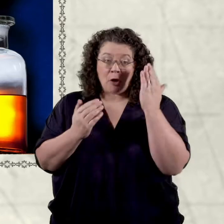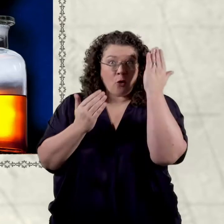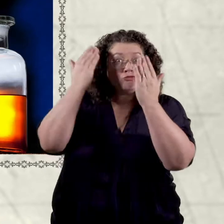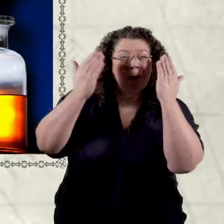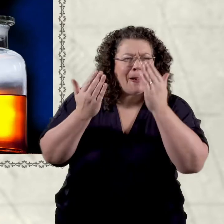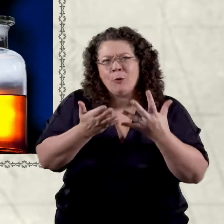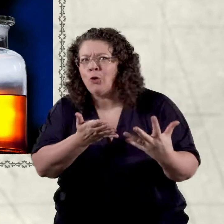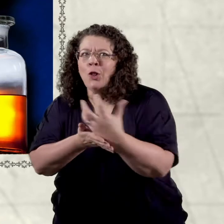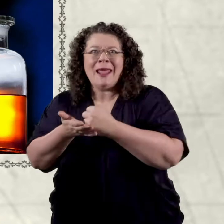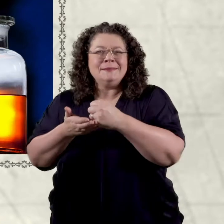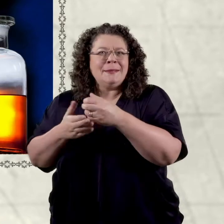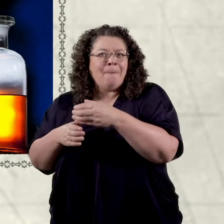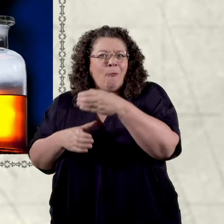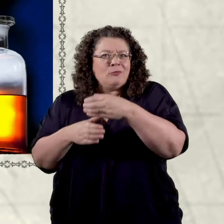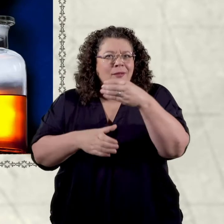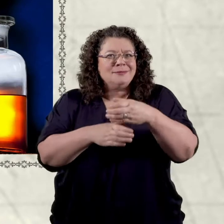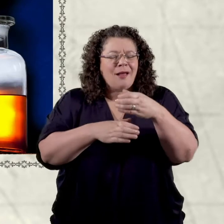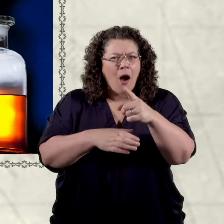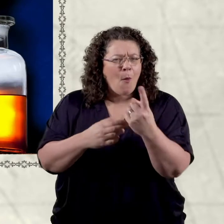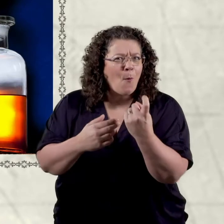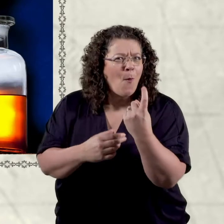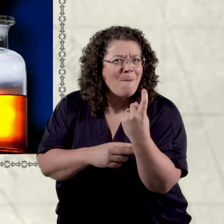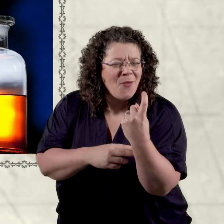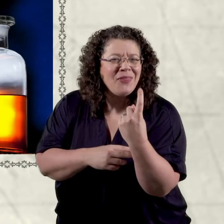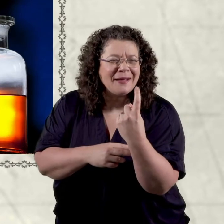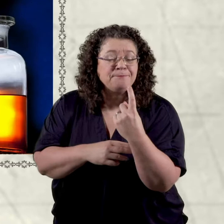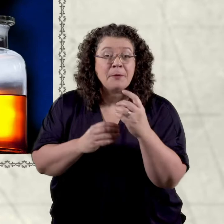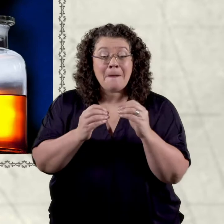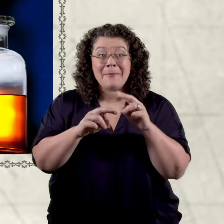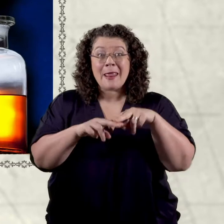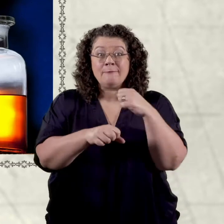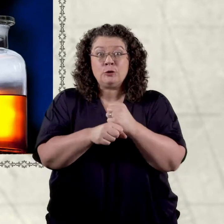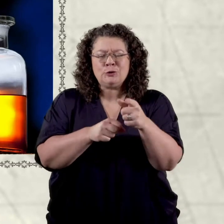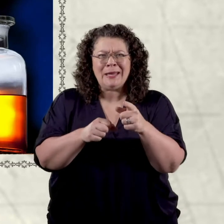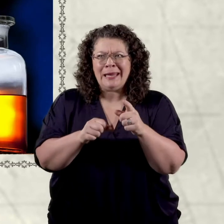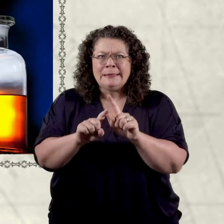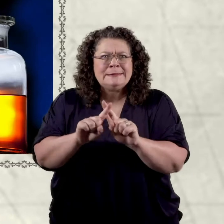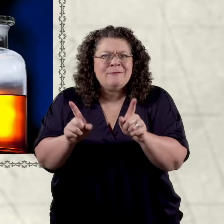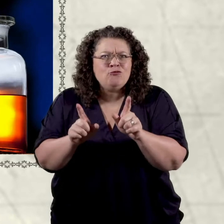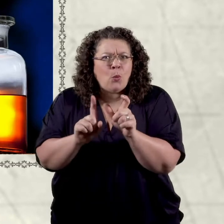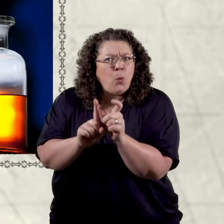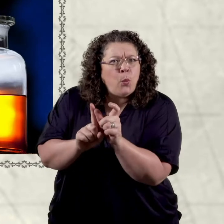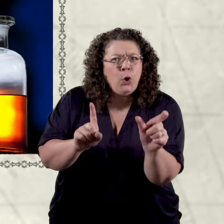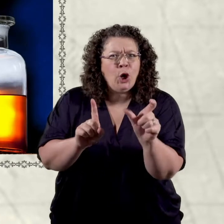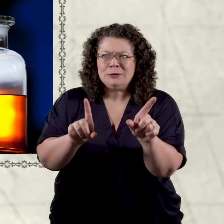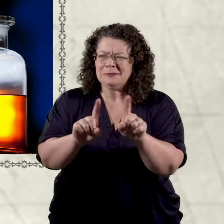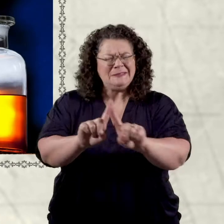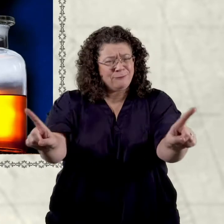bottles. One more funny thing. The BFG used different words to you and